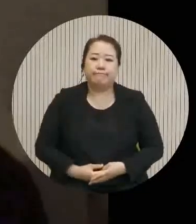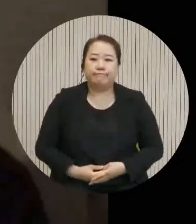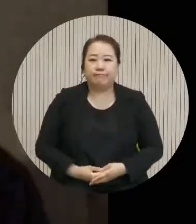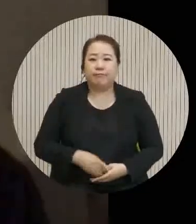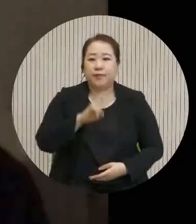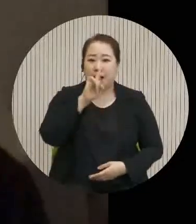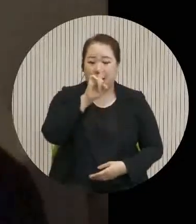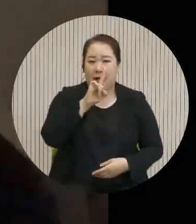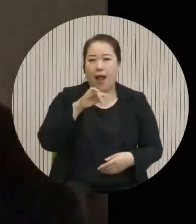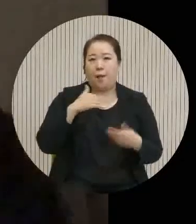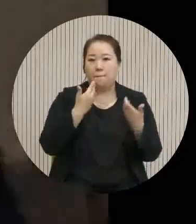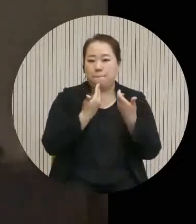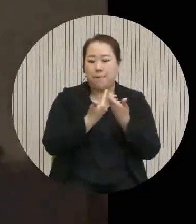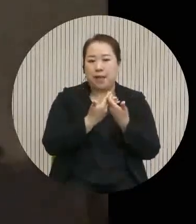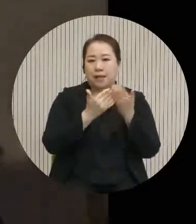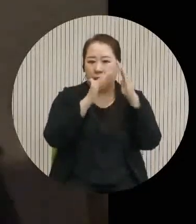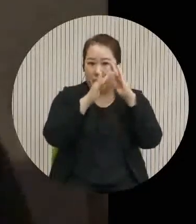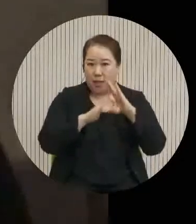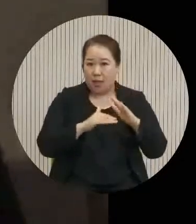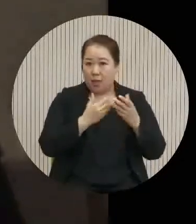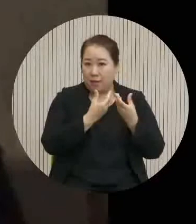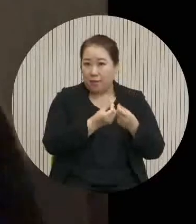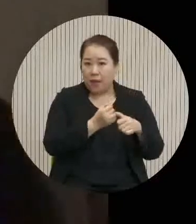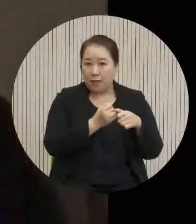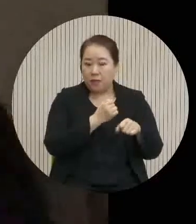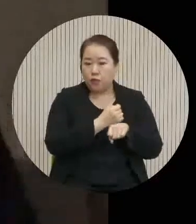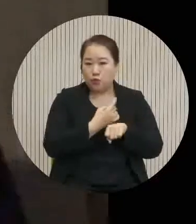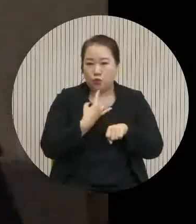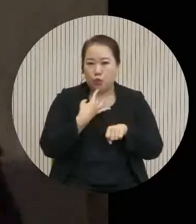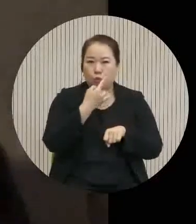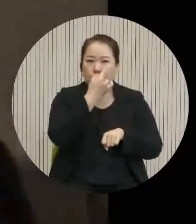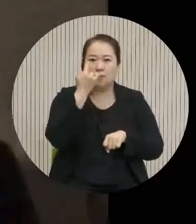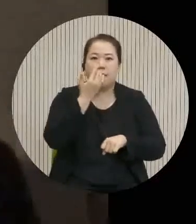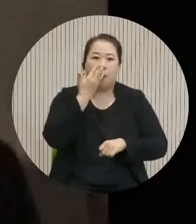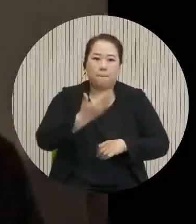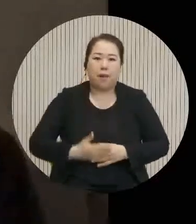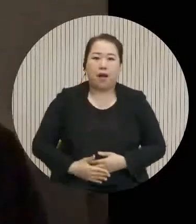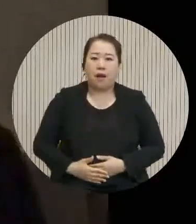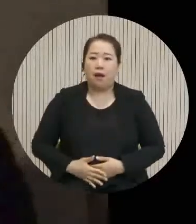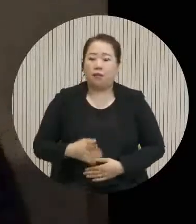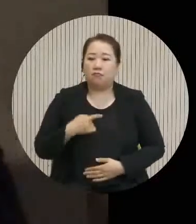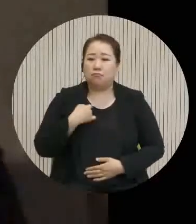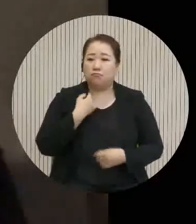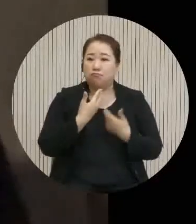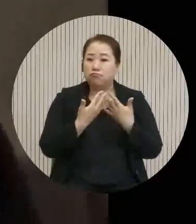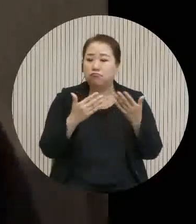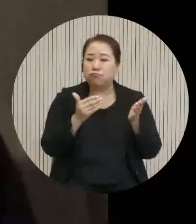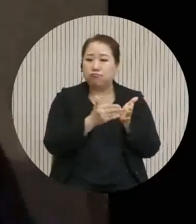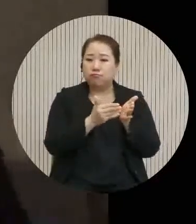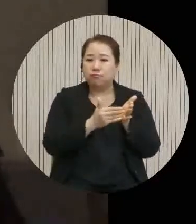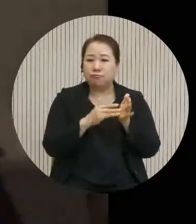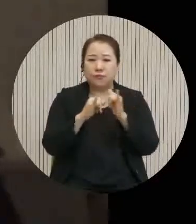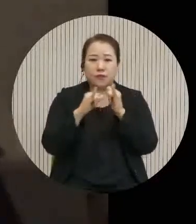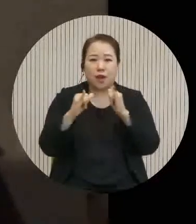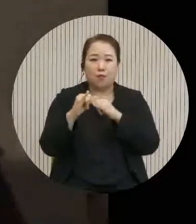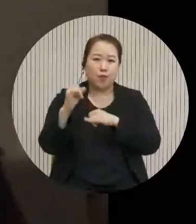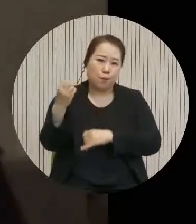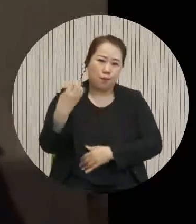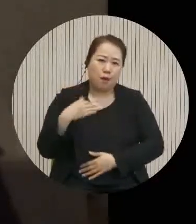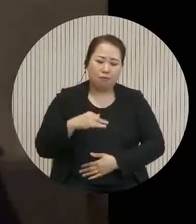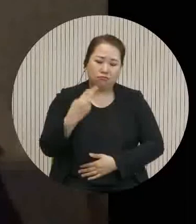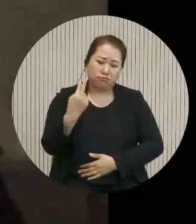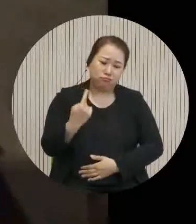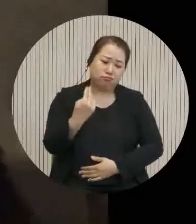a hypothesis. And then my career is ruined. Say, see, he was wrong. He should have known. How could he have been so